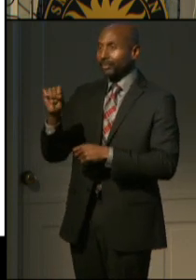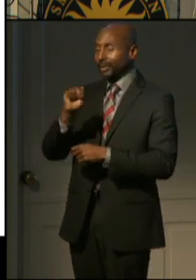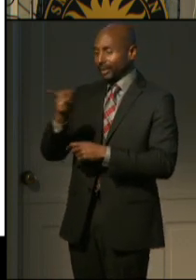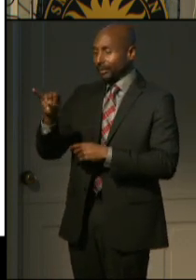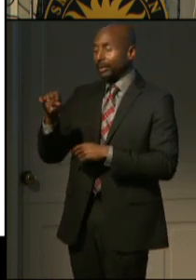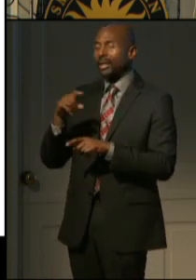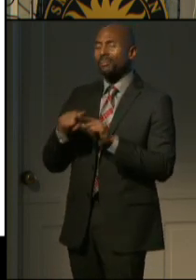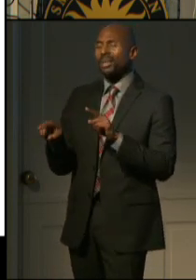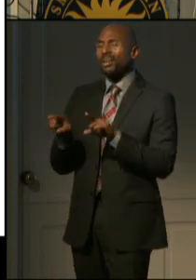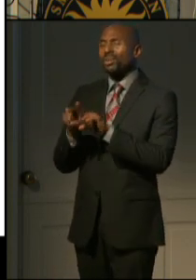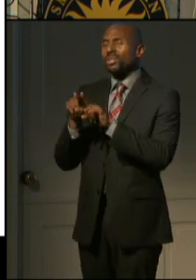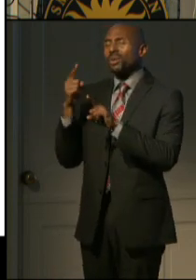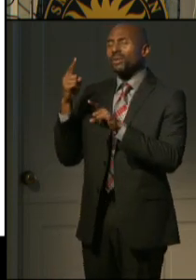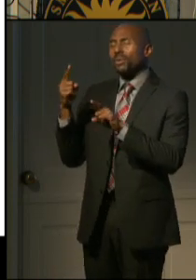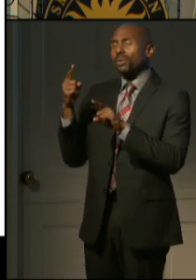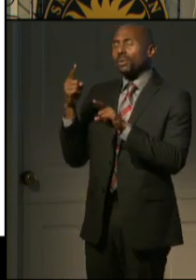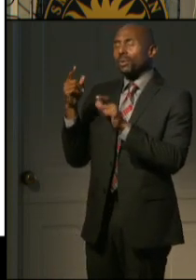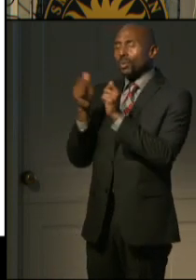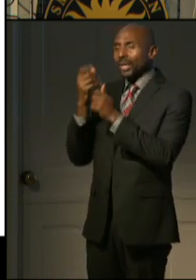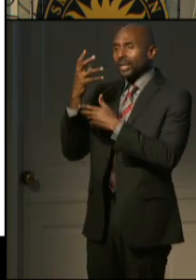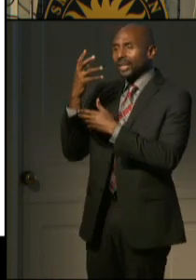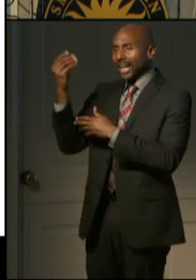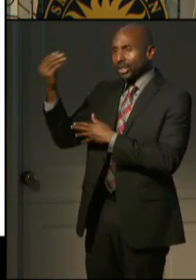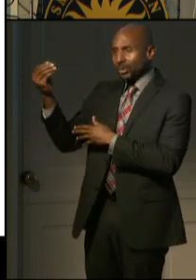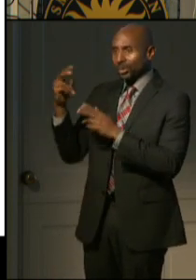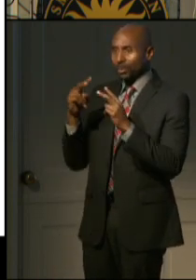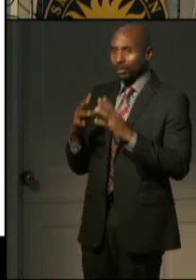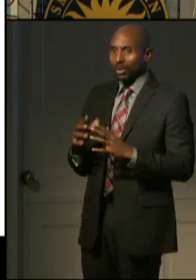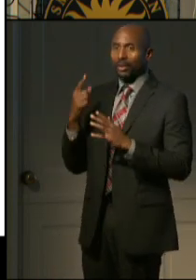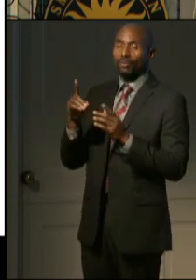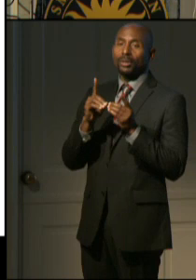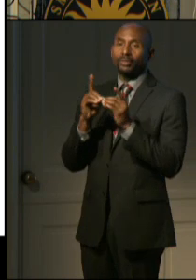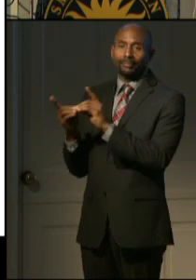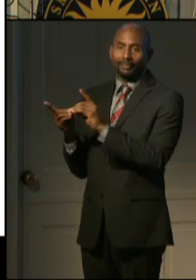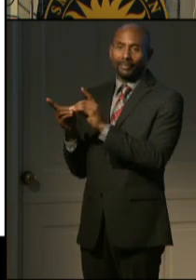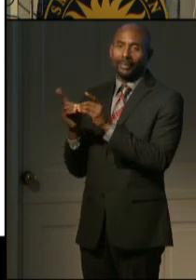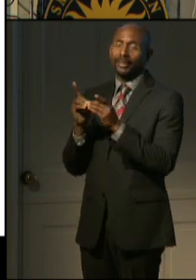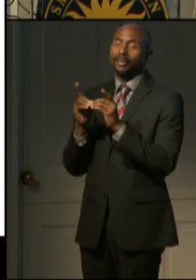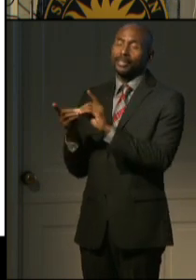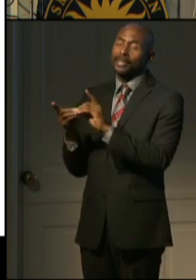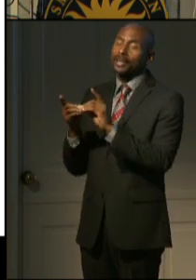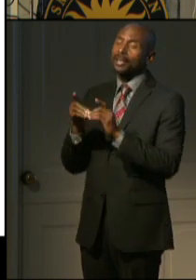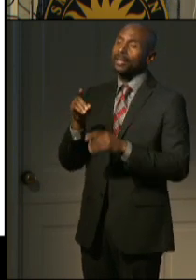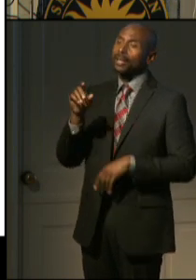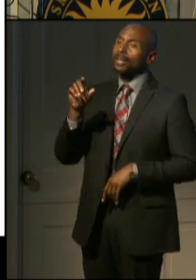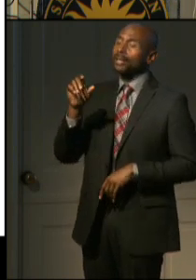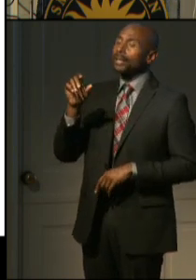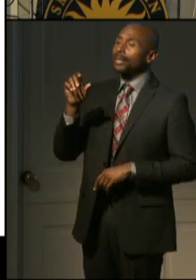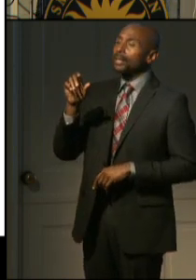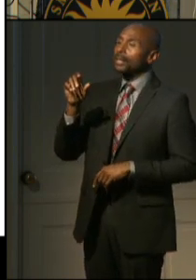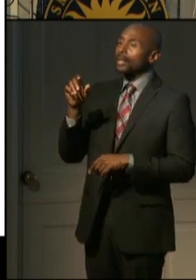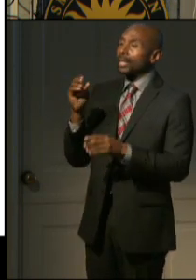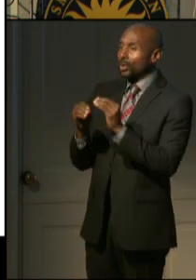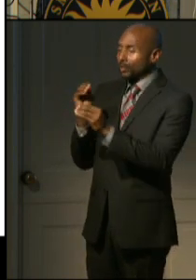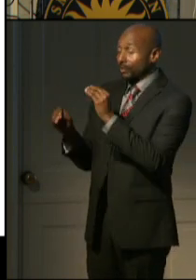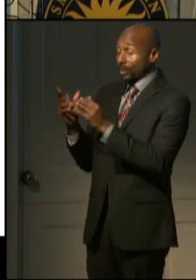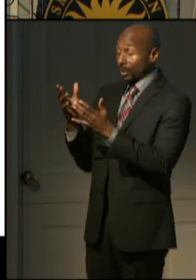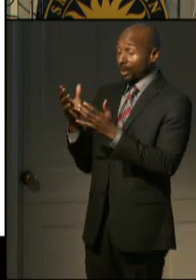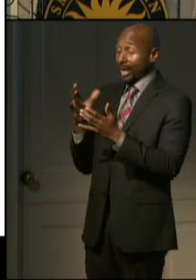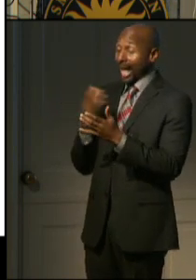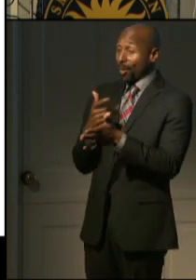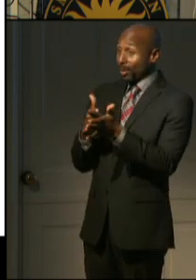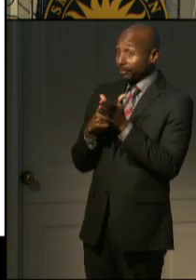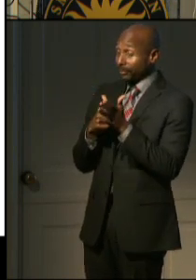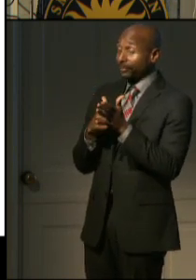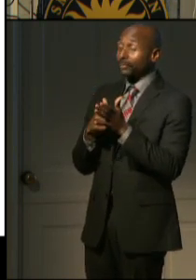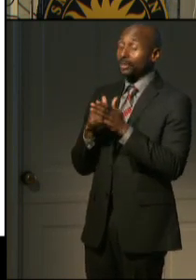researchers, and educators to digitize Smithsonian collections. In fact, our mandate is to increase the quality, quantity, and impact